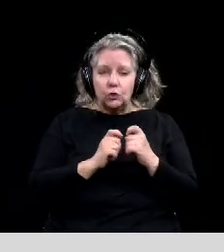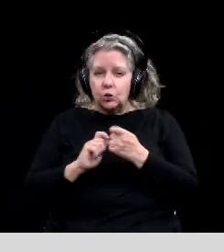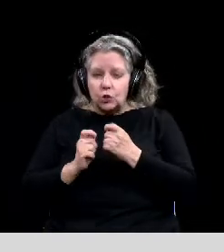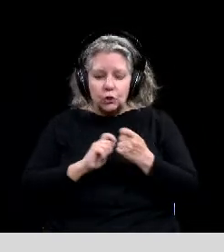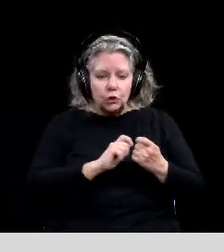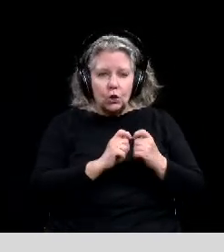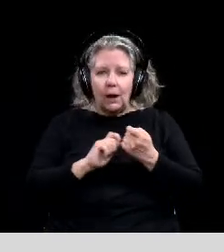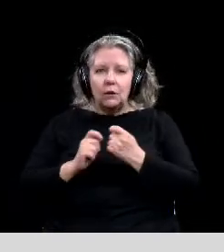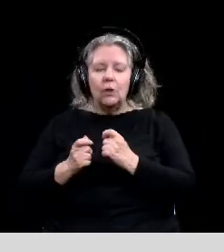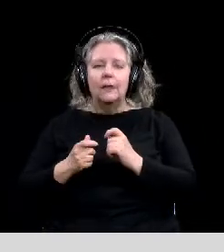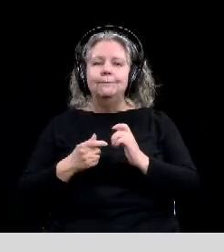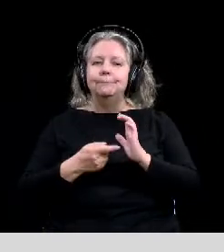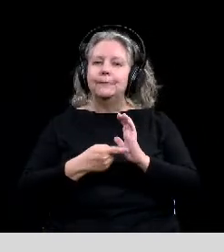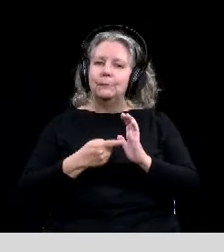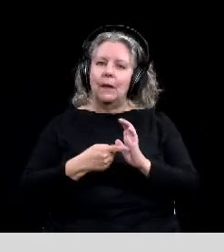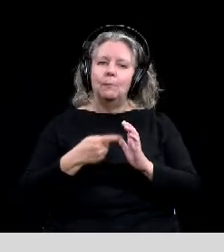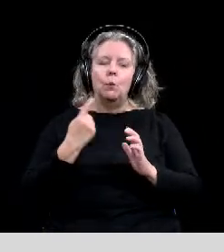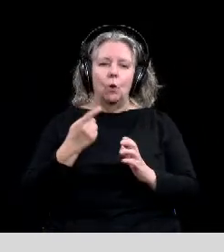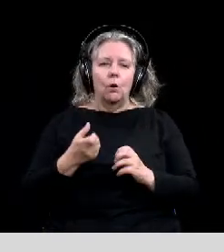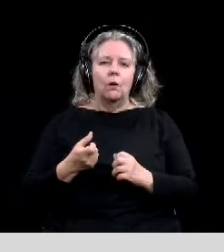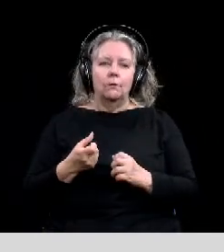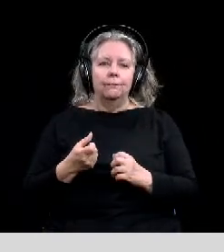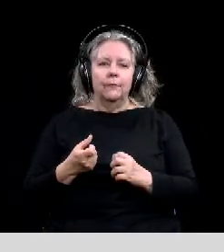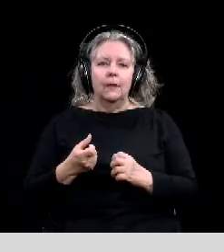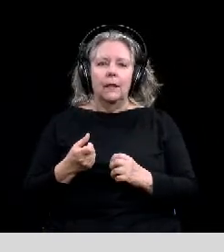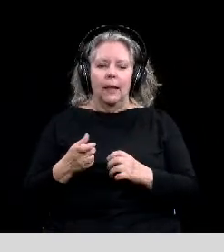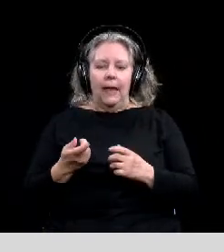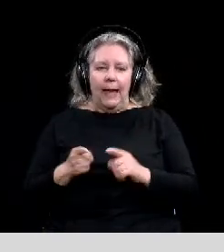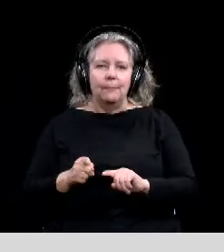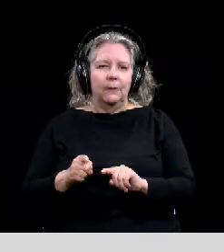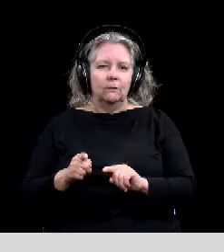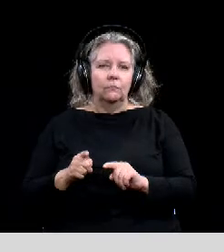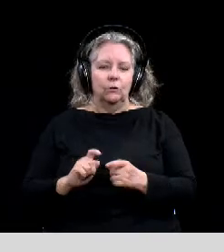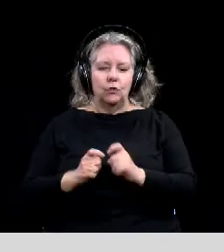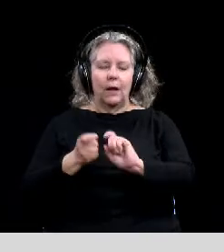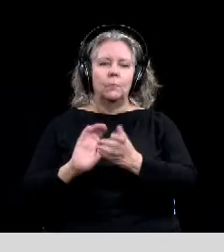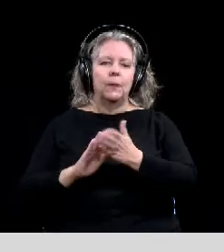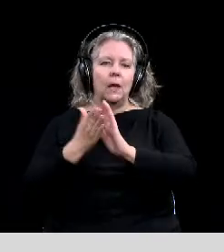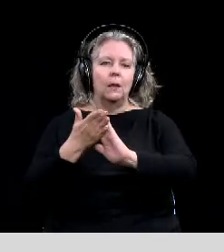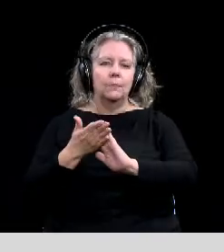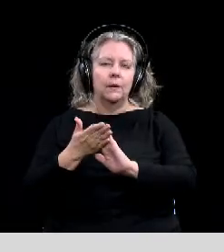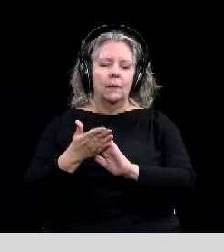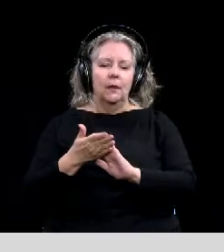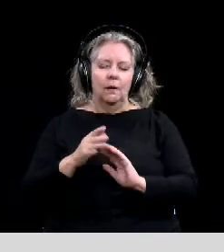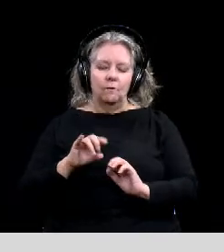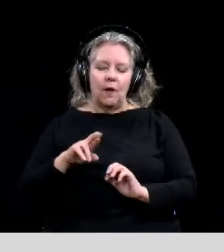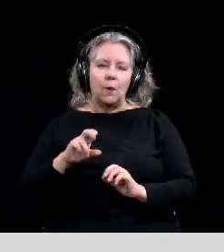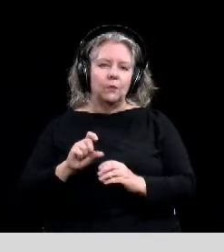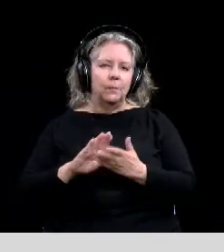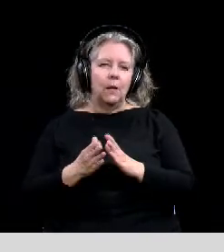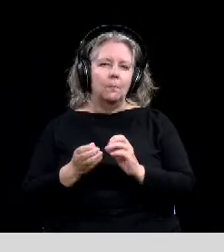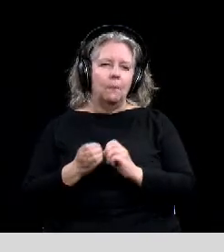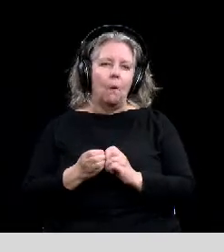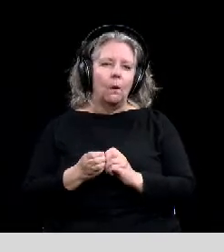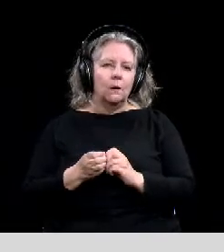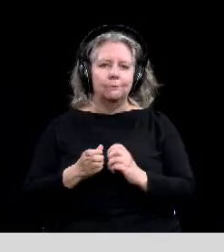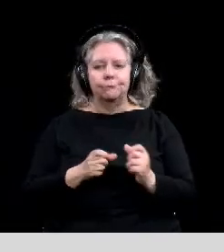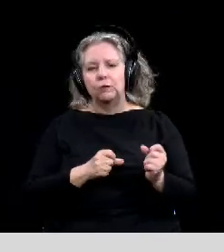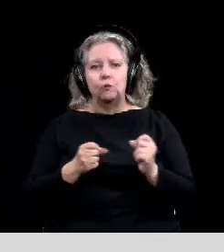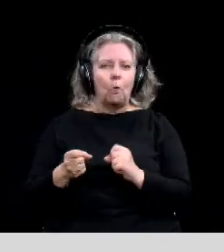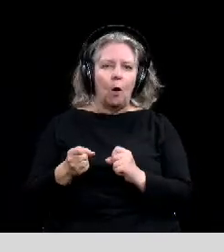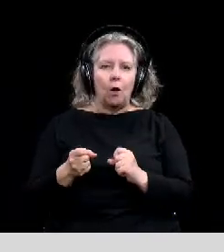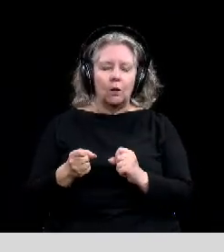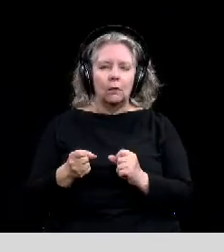some advantage over the viruses, the other viruses. And these are the ones that we worry